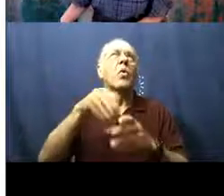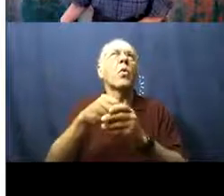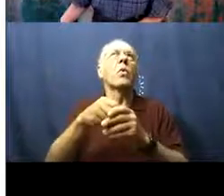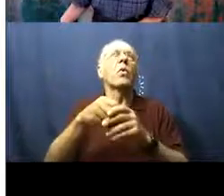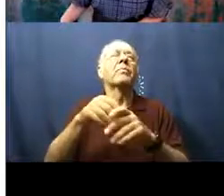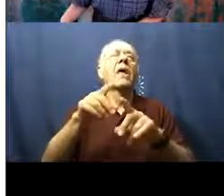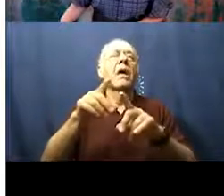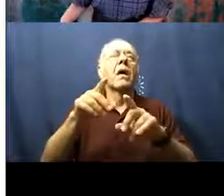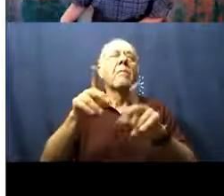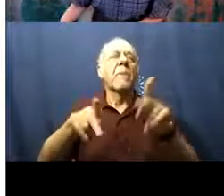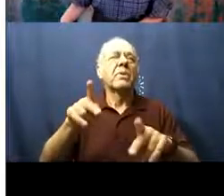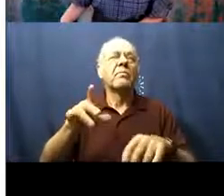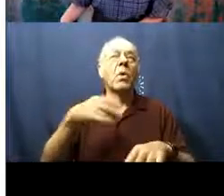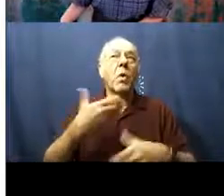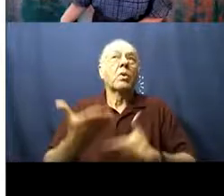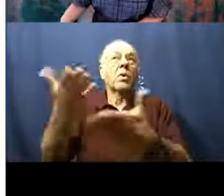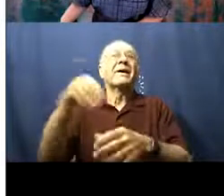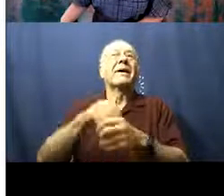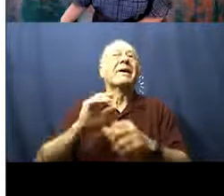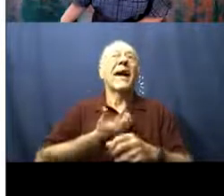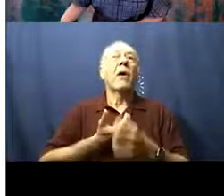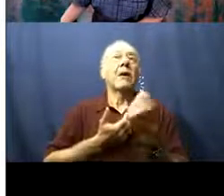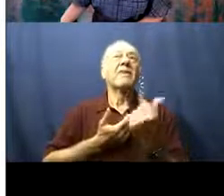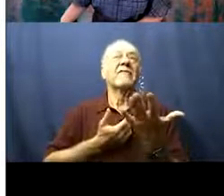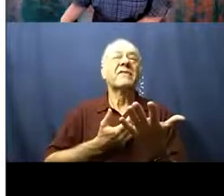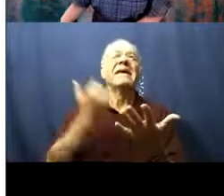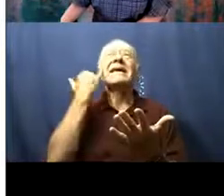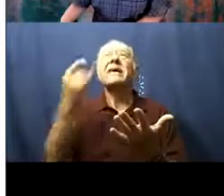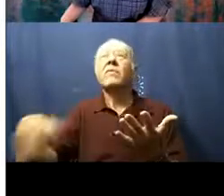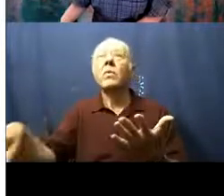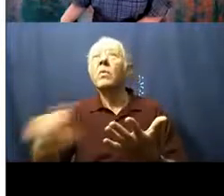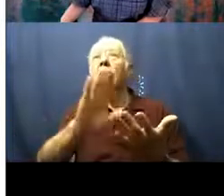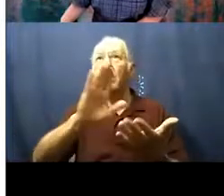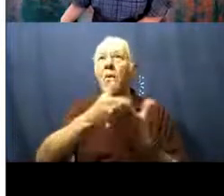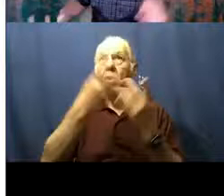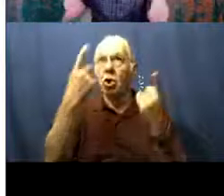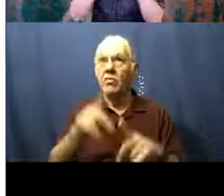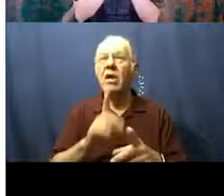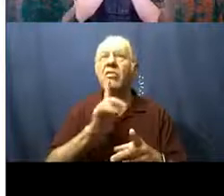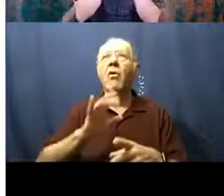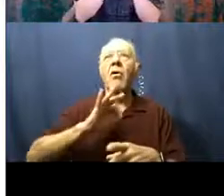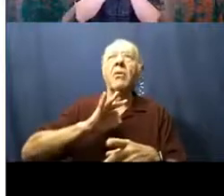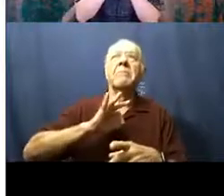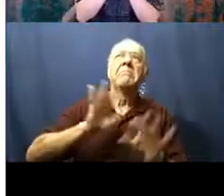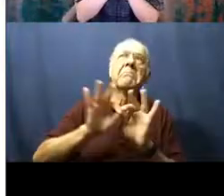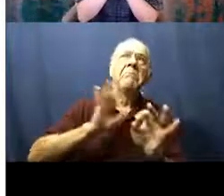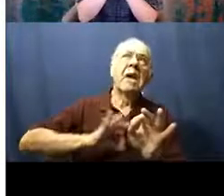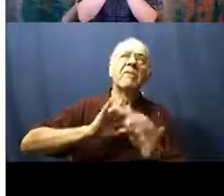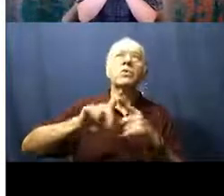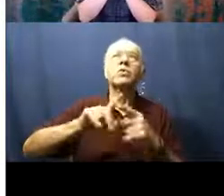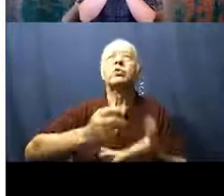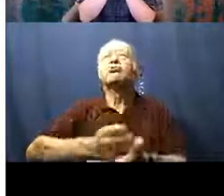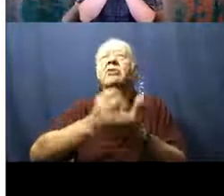we're proposing in the 1115 is, look, if we all agree that there are benefits to treating medical